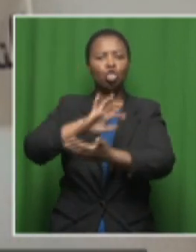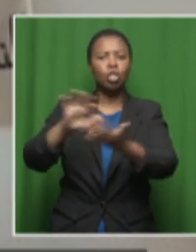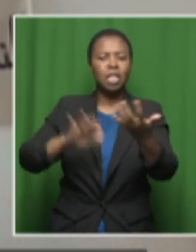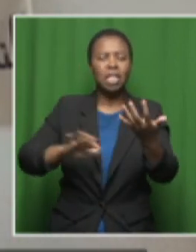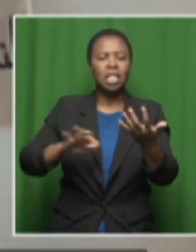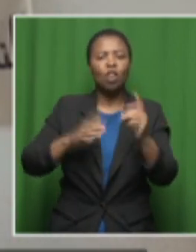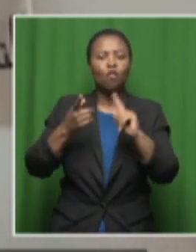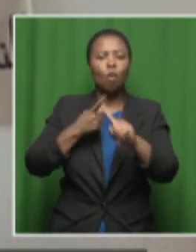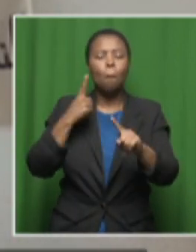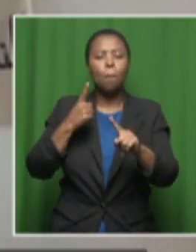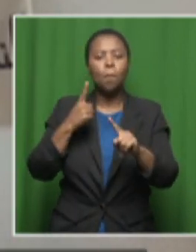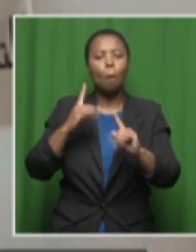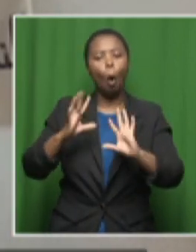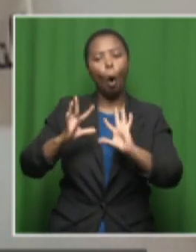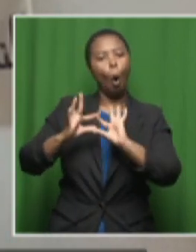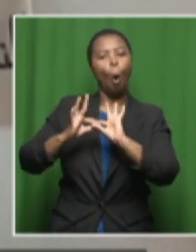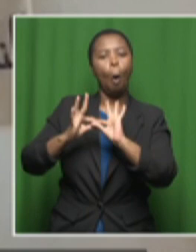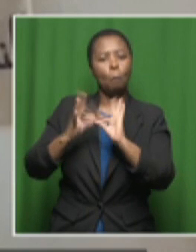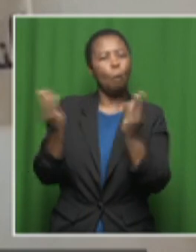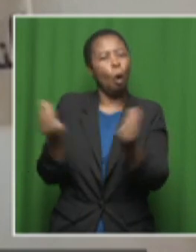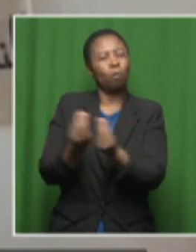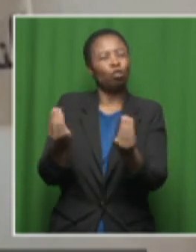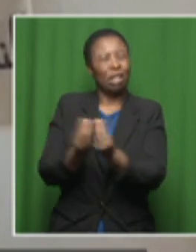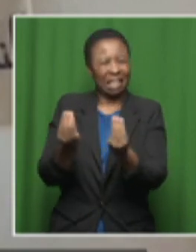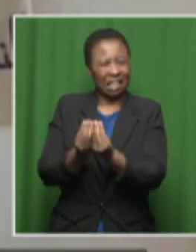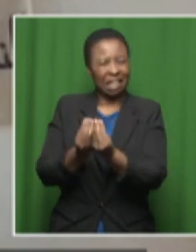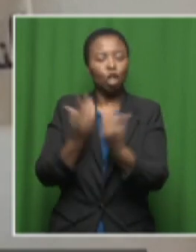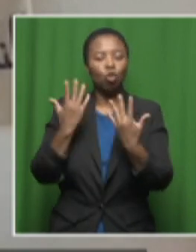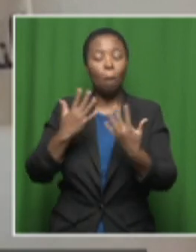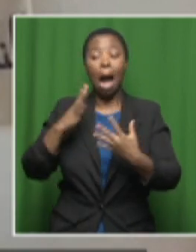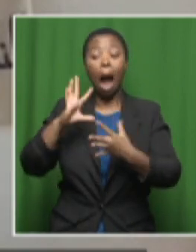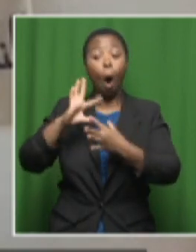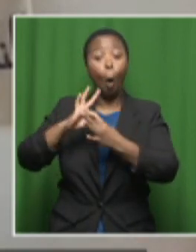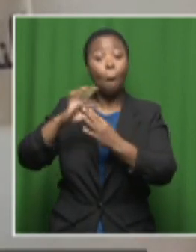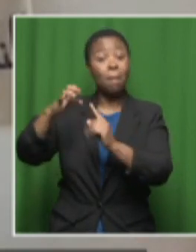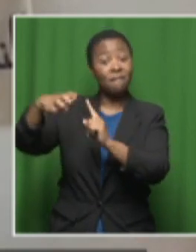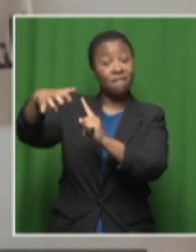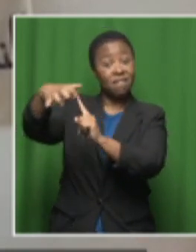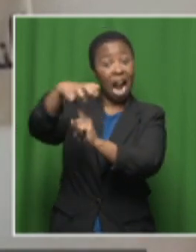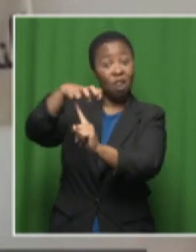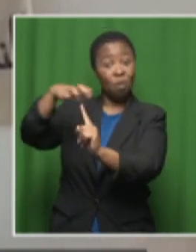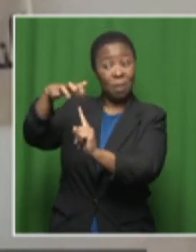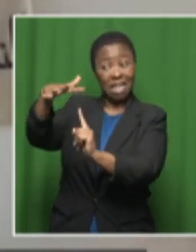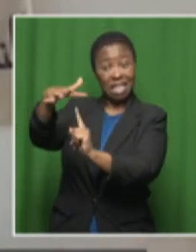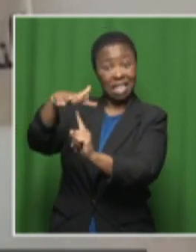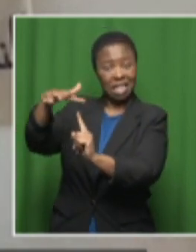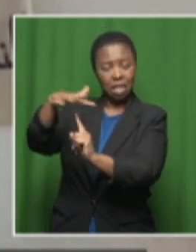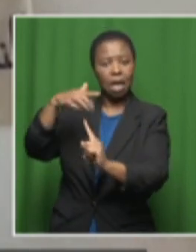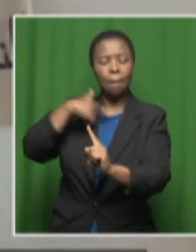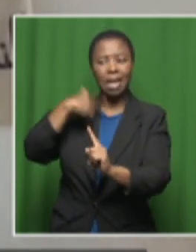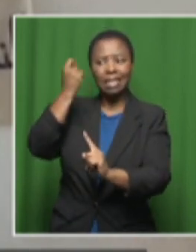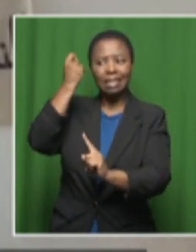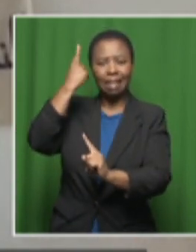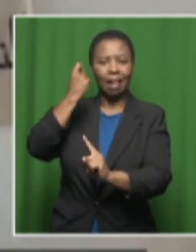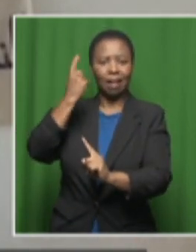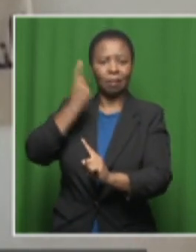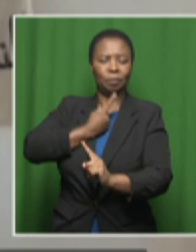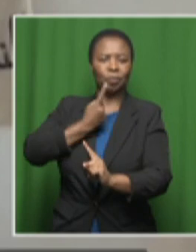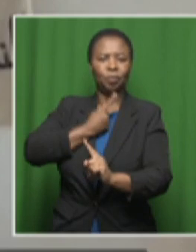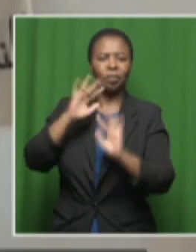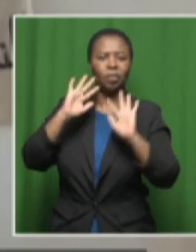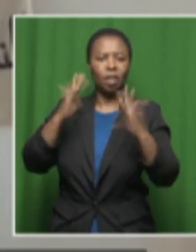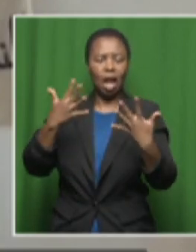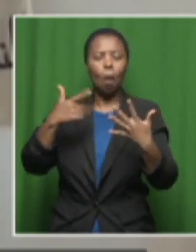domestic objects. So definitely my home environment has influenced the way that I understand myself as situated in